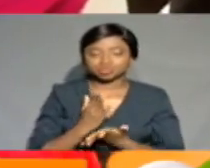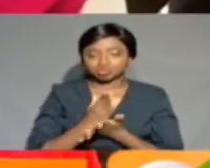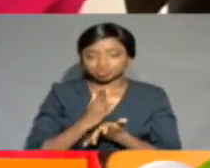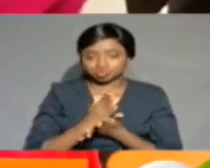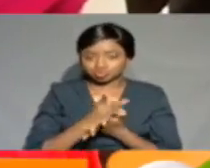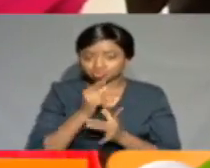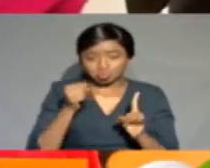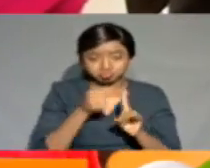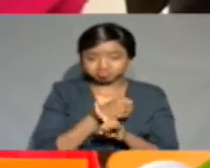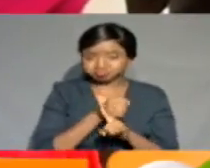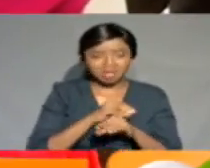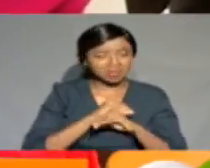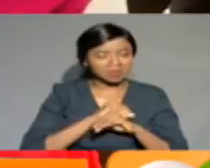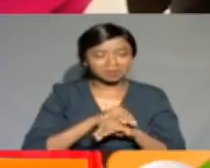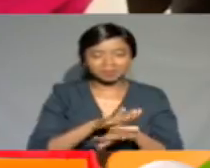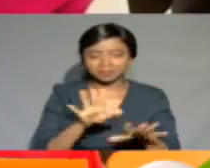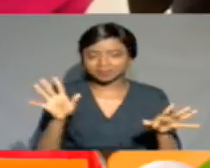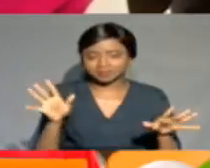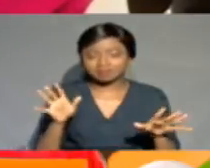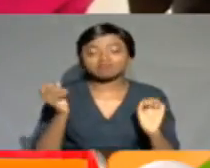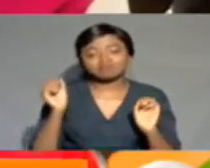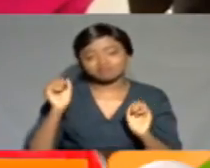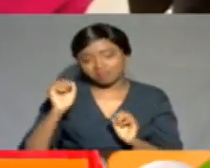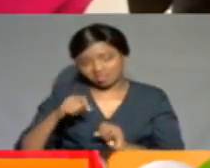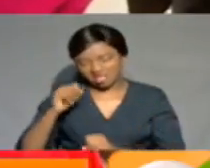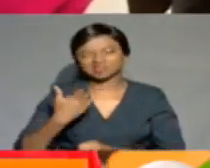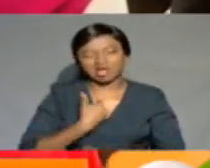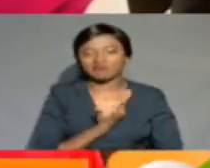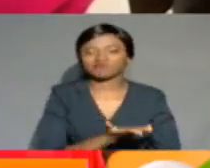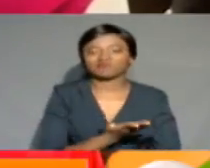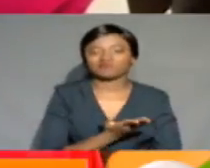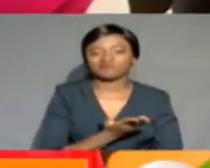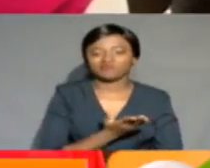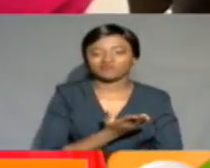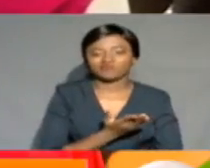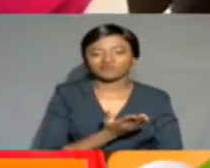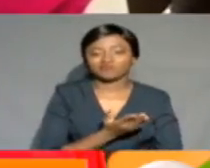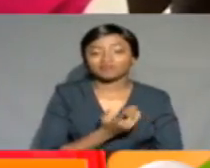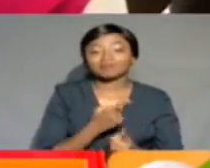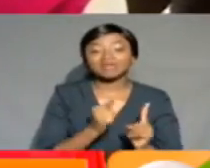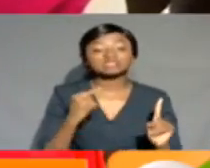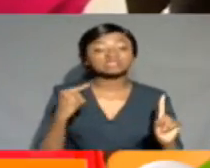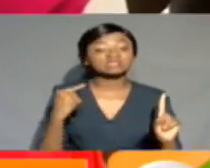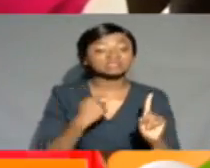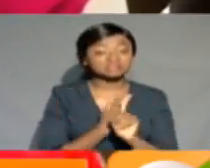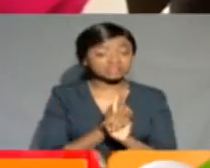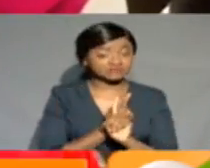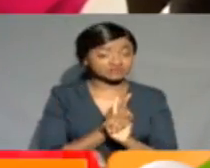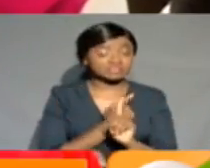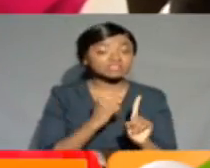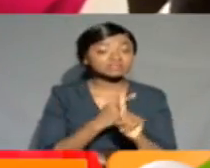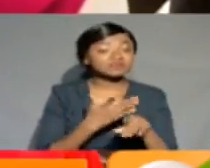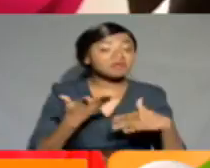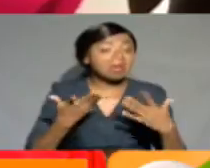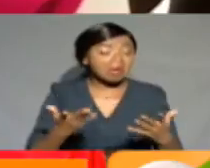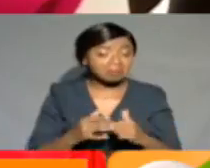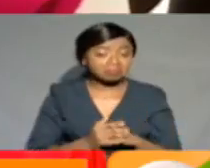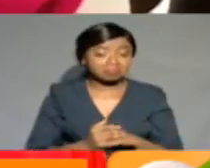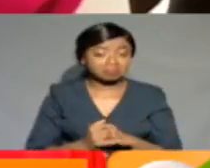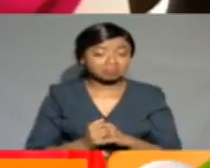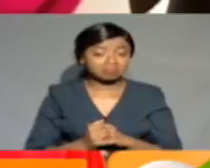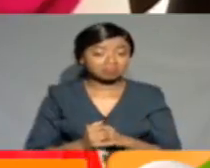right? And yeah, we can say there was bullying, but it was in a different form, where you're told